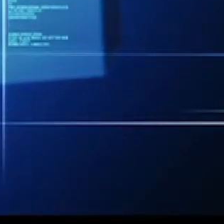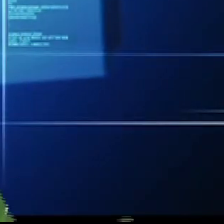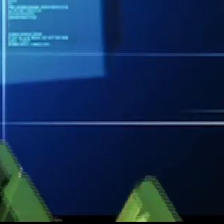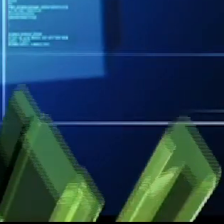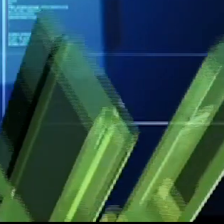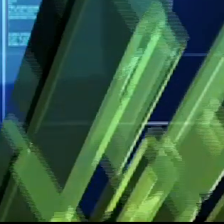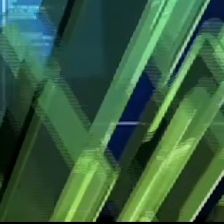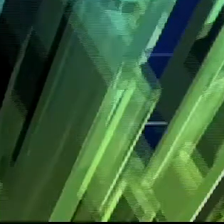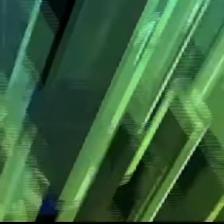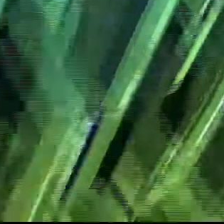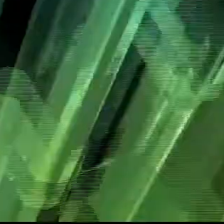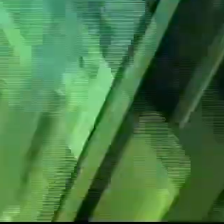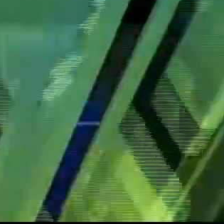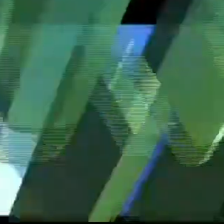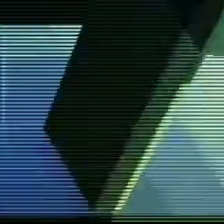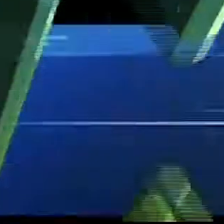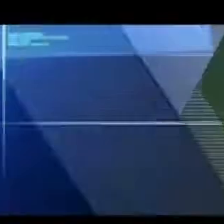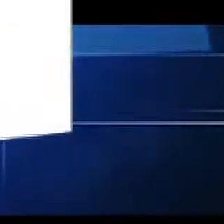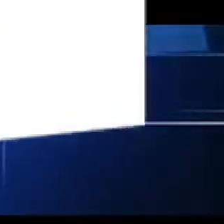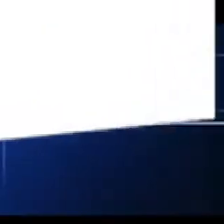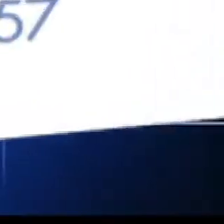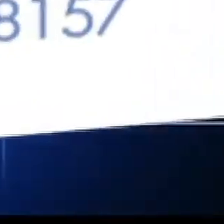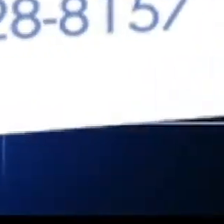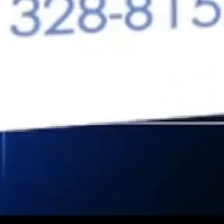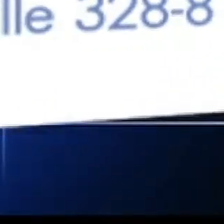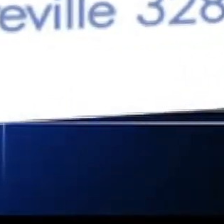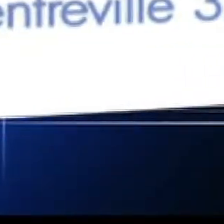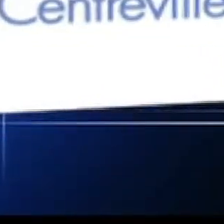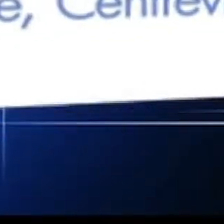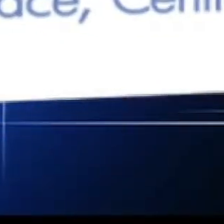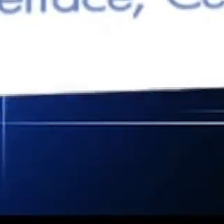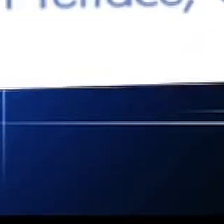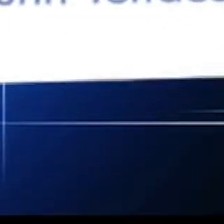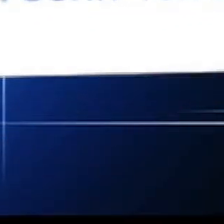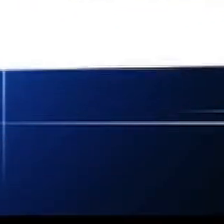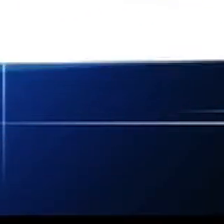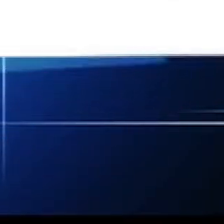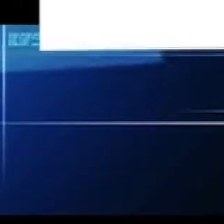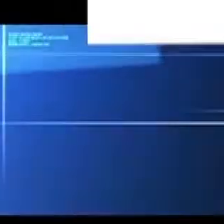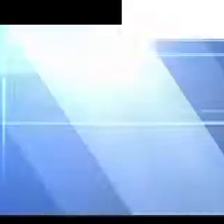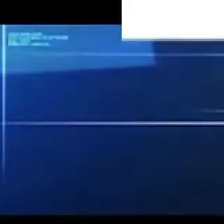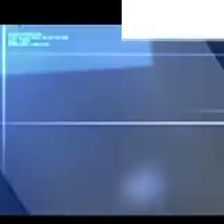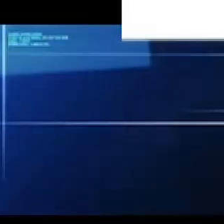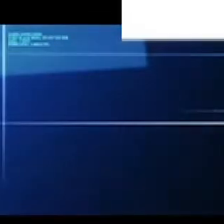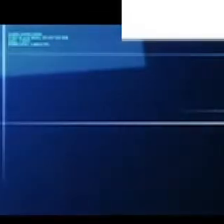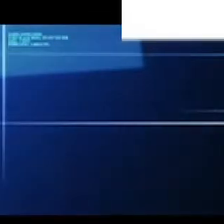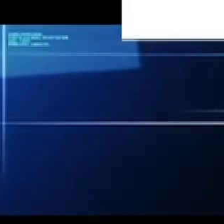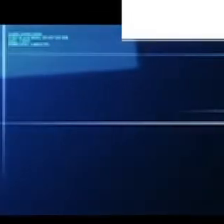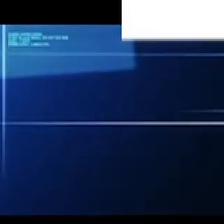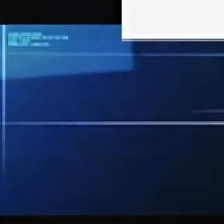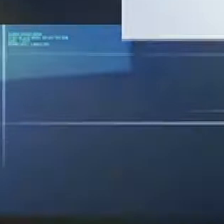This is ZNS Total Sports, brought to you by Fourth Terrace Diagnostic Center.